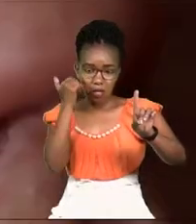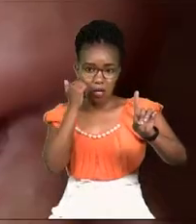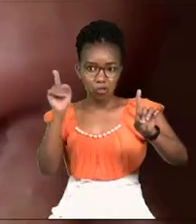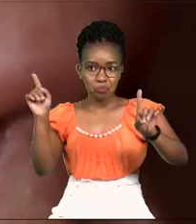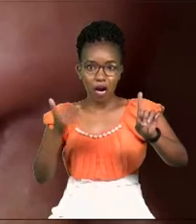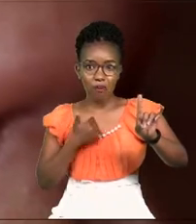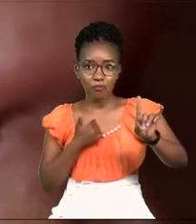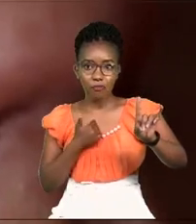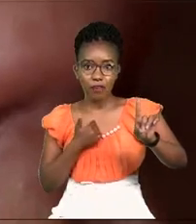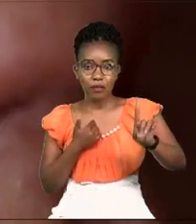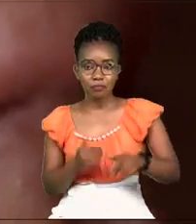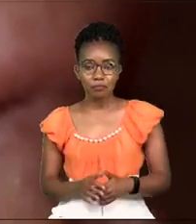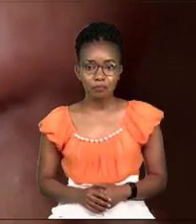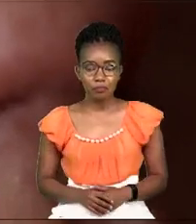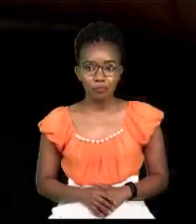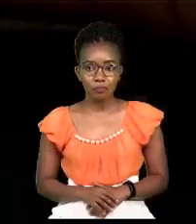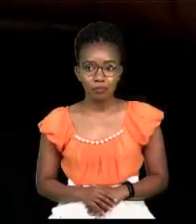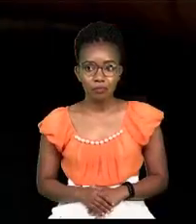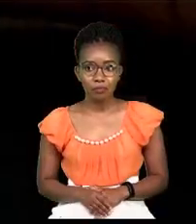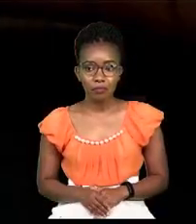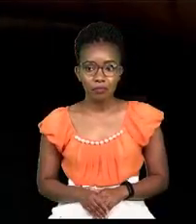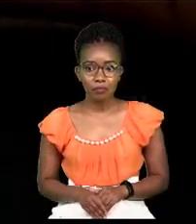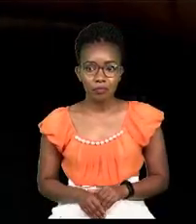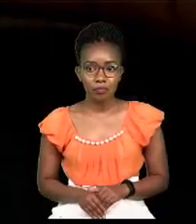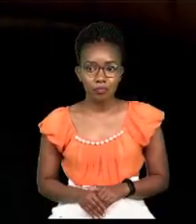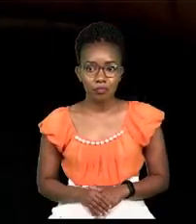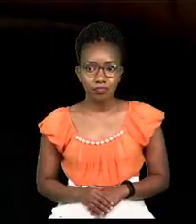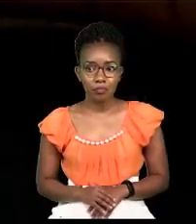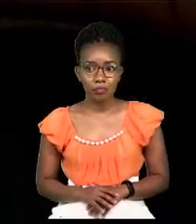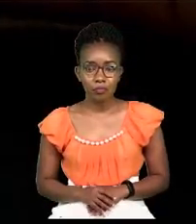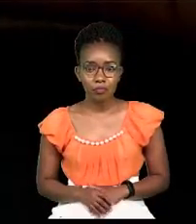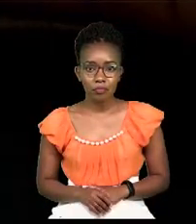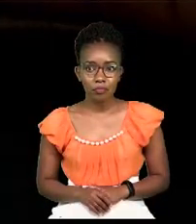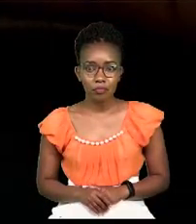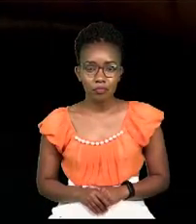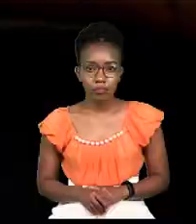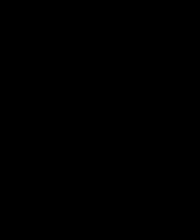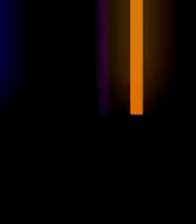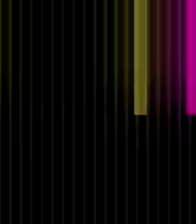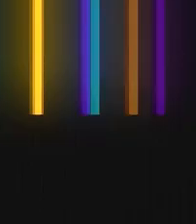disorder. Reporting for Switch TV, my name is Harriet Chimea.